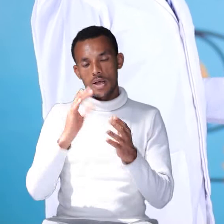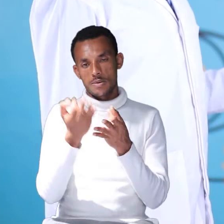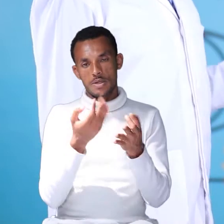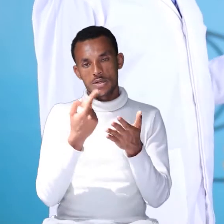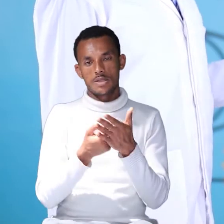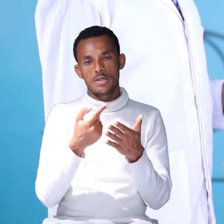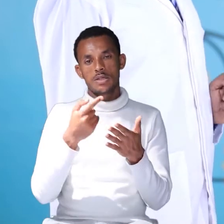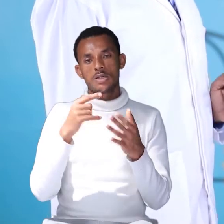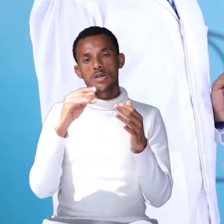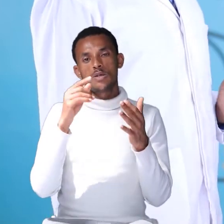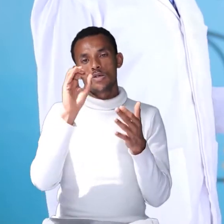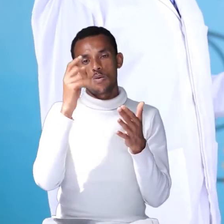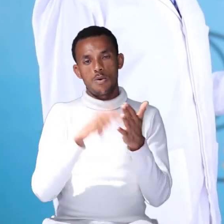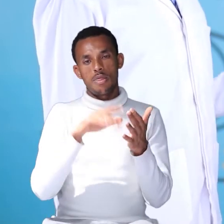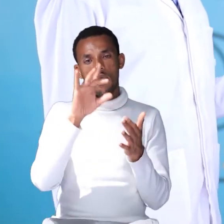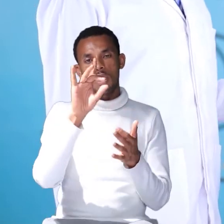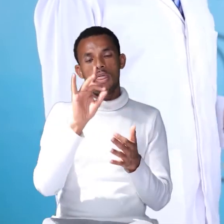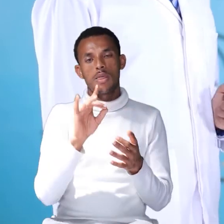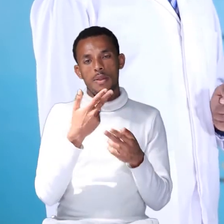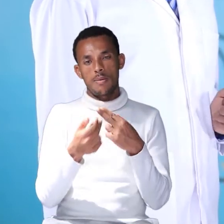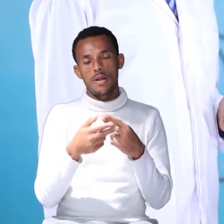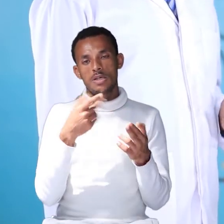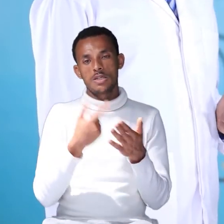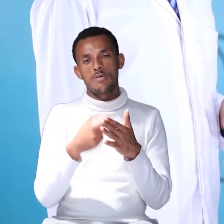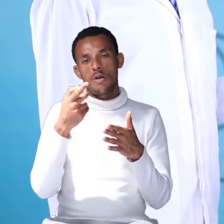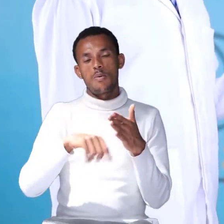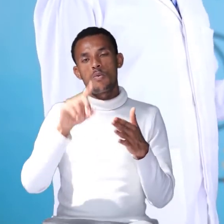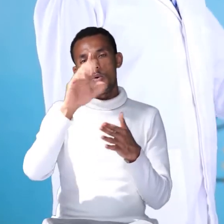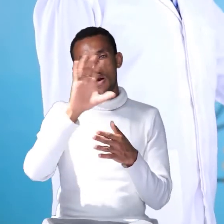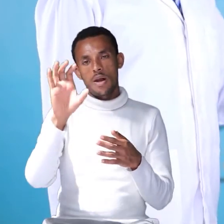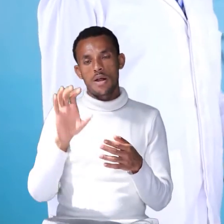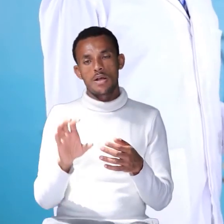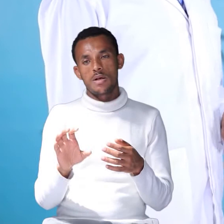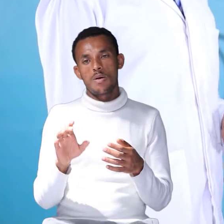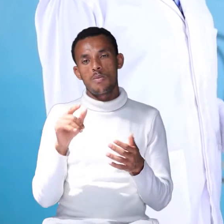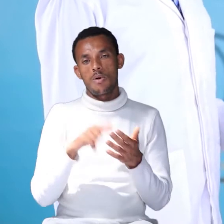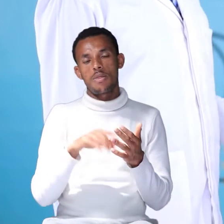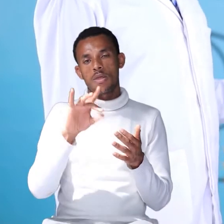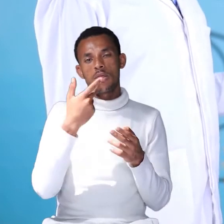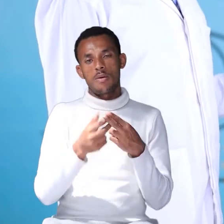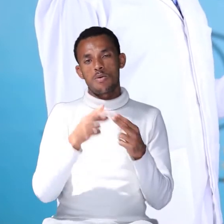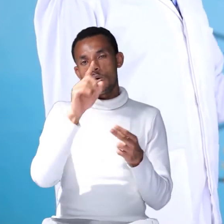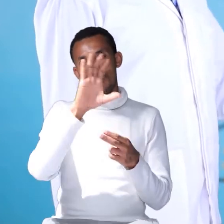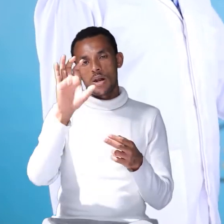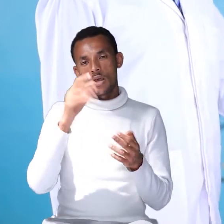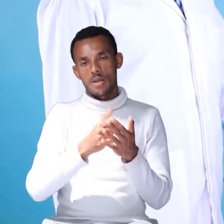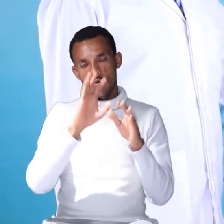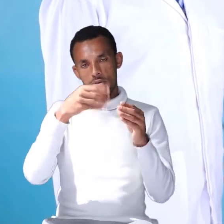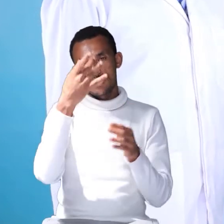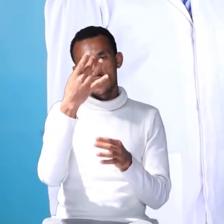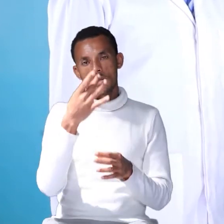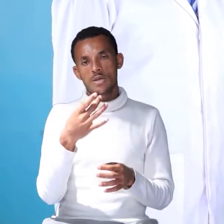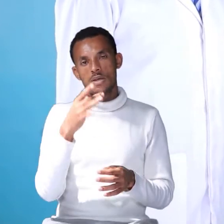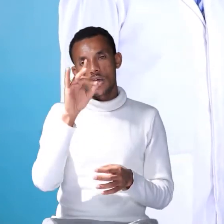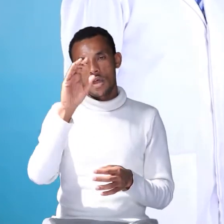4 over 5, when I express in decimal form, 0.8. Multiply this value by 100%. So 0.8 times 100,